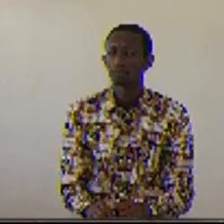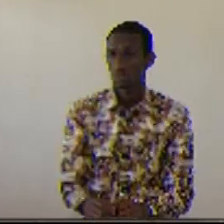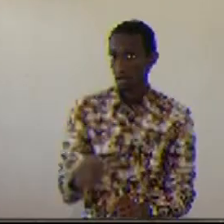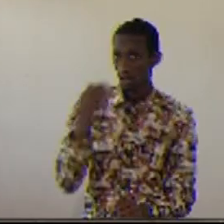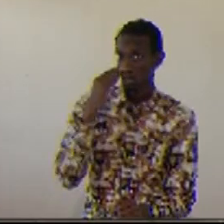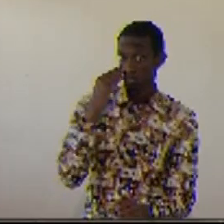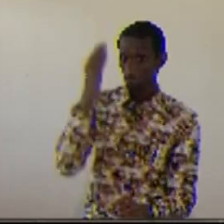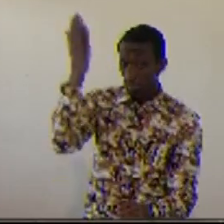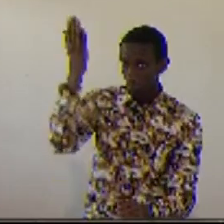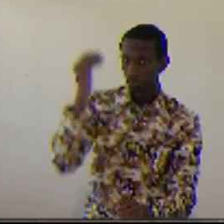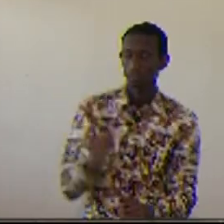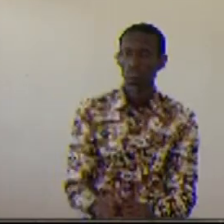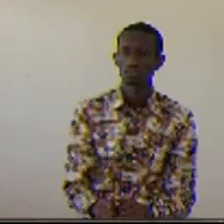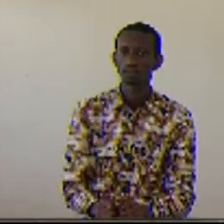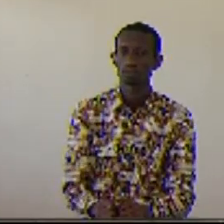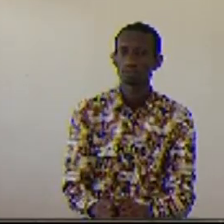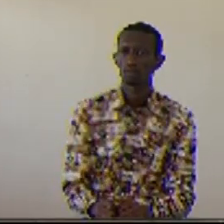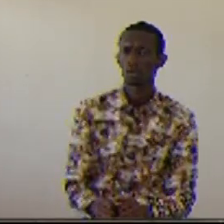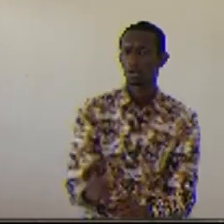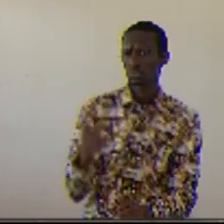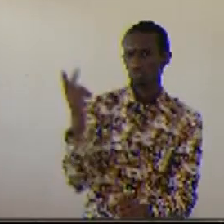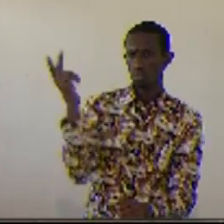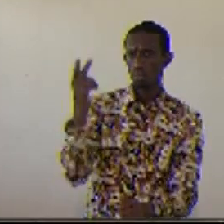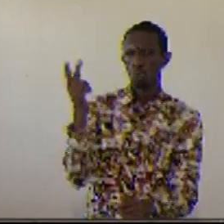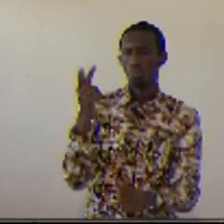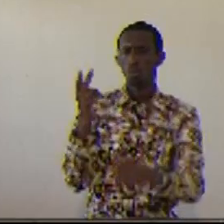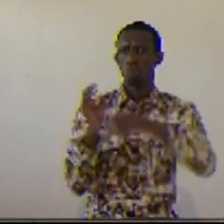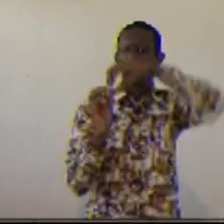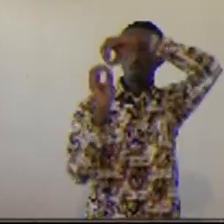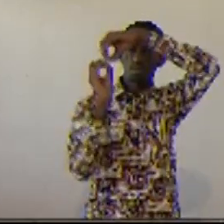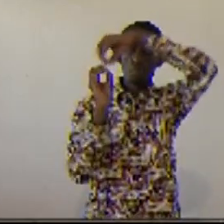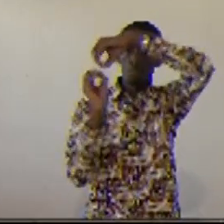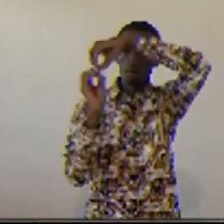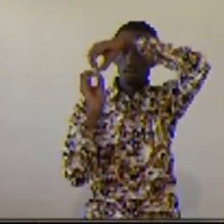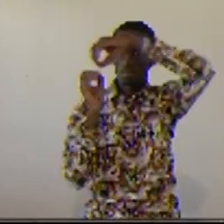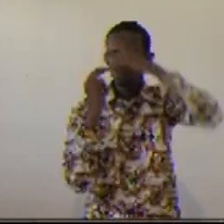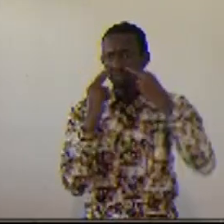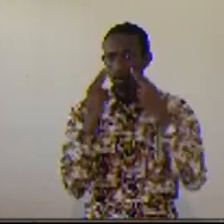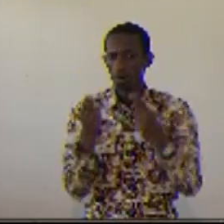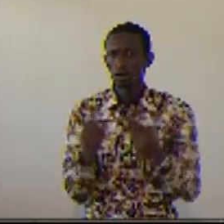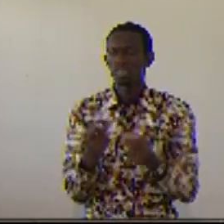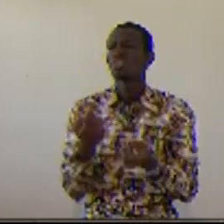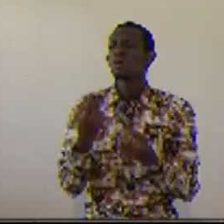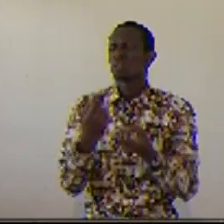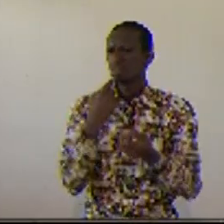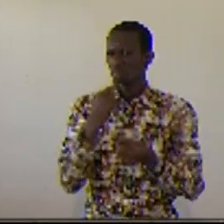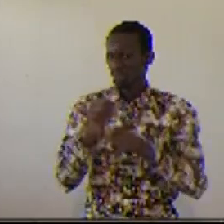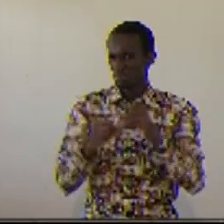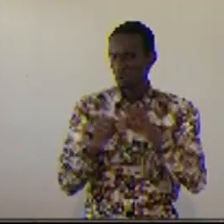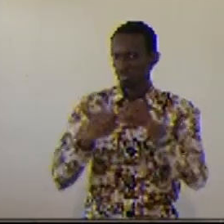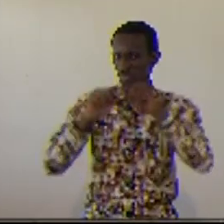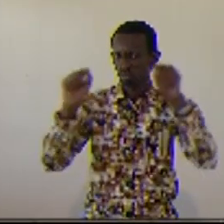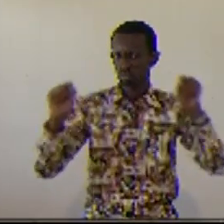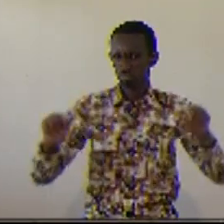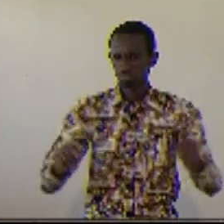here, these orbitals, when you look at them, as we talked about the structure of the benzene, when you look